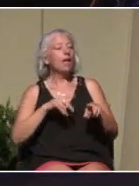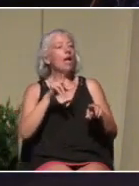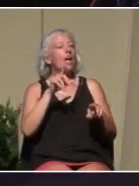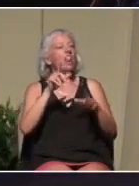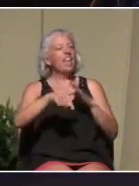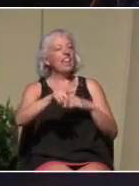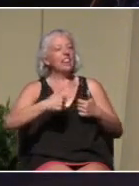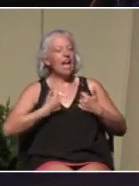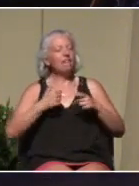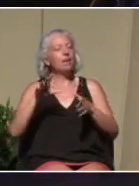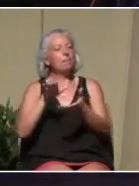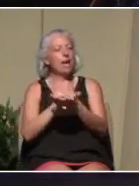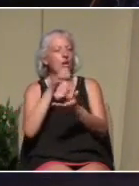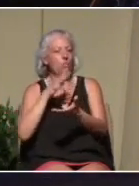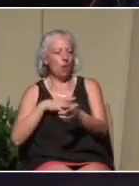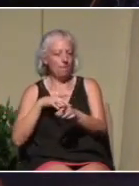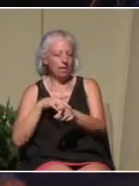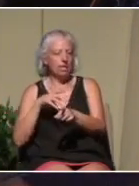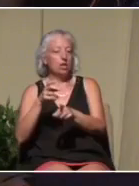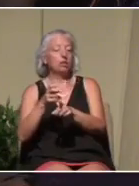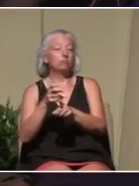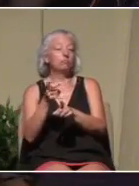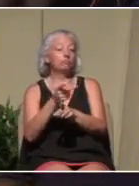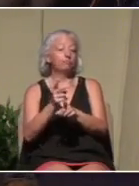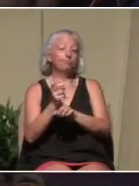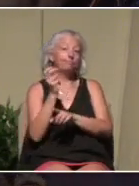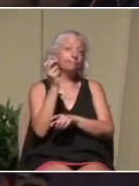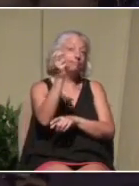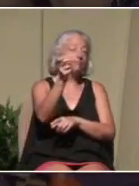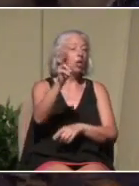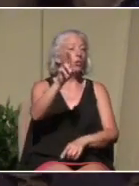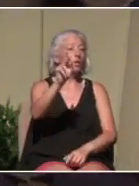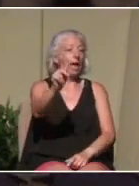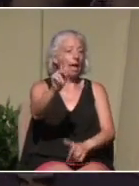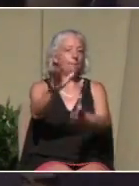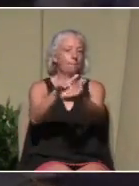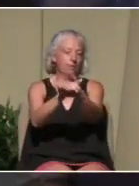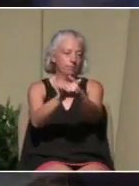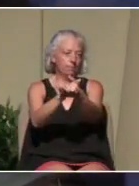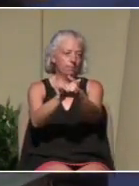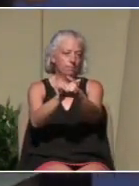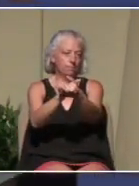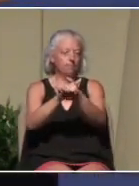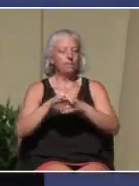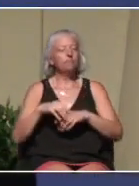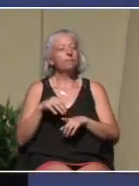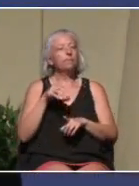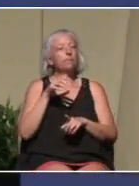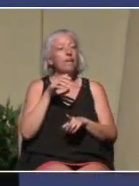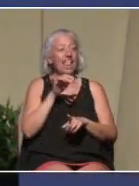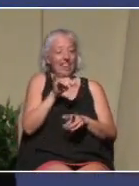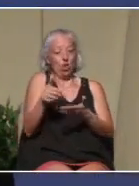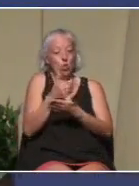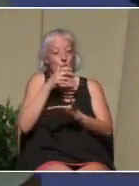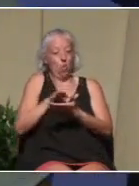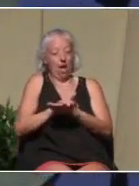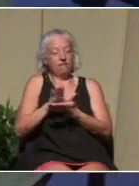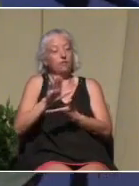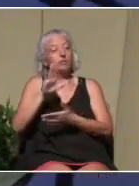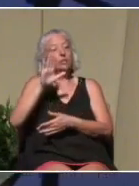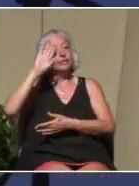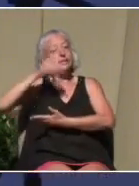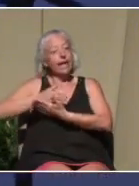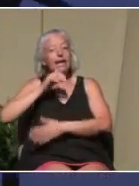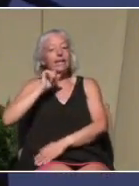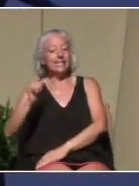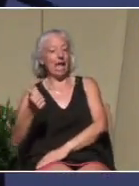Davidman. She went to the U.K., they were married, and her 10-year-old son became C.S.